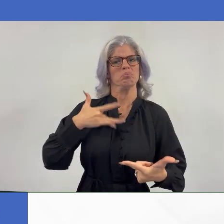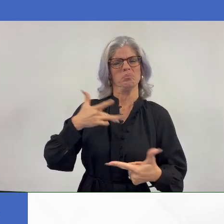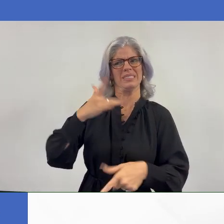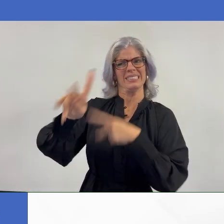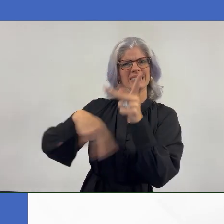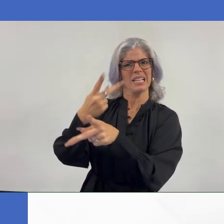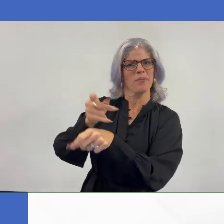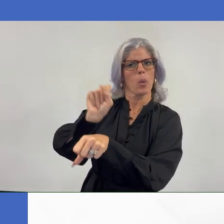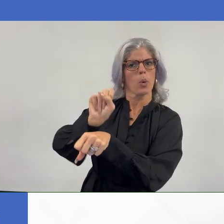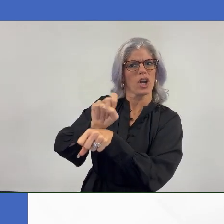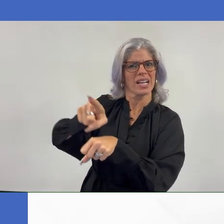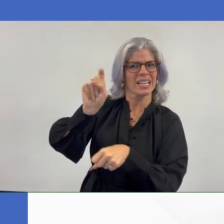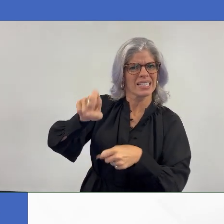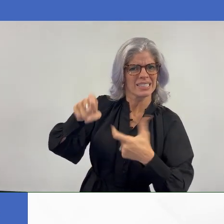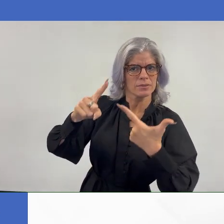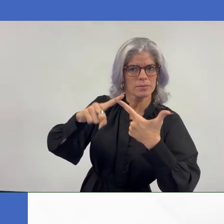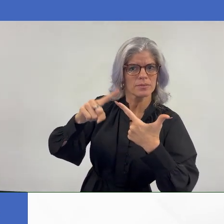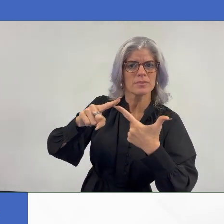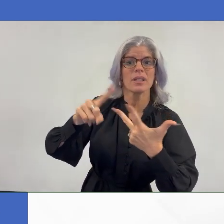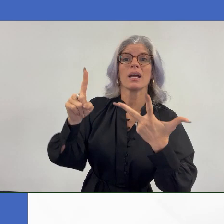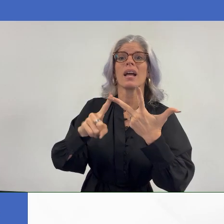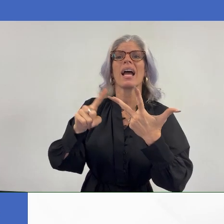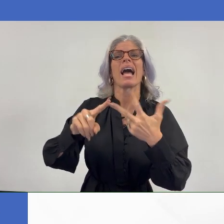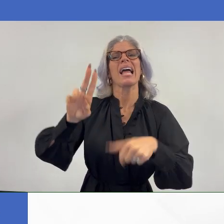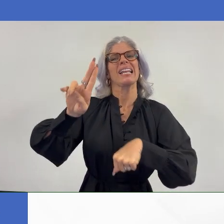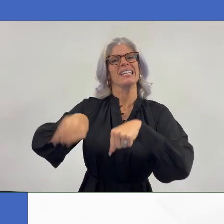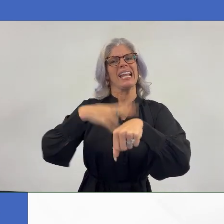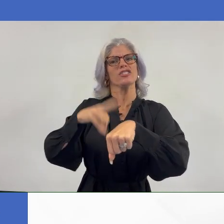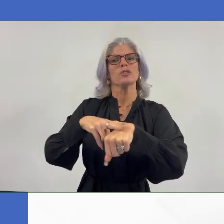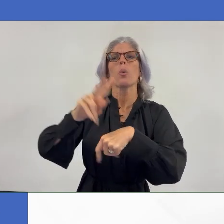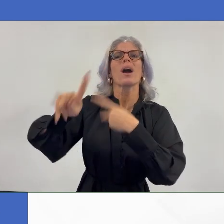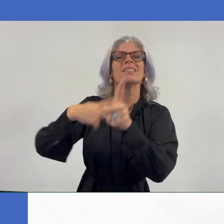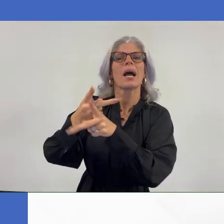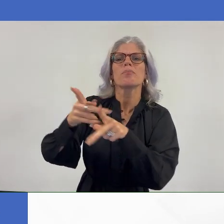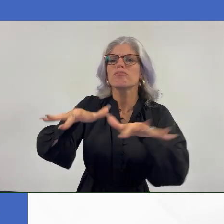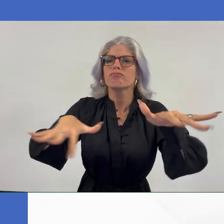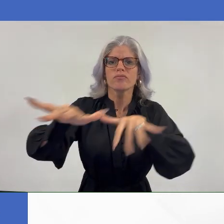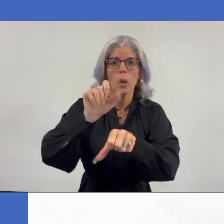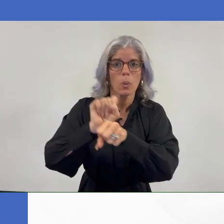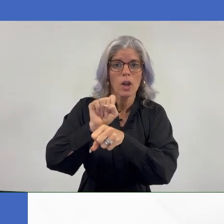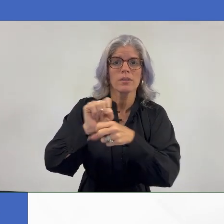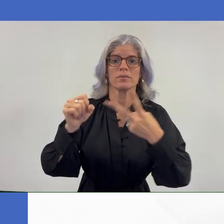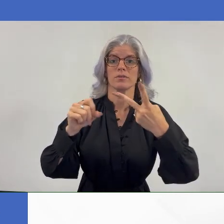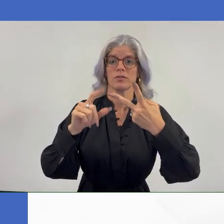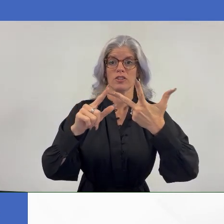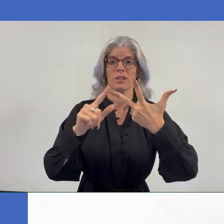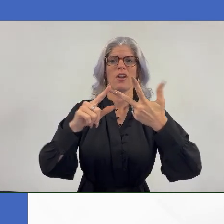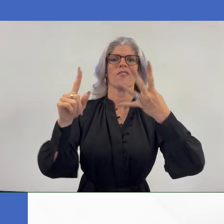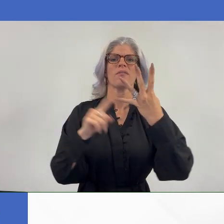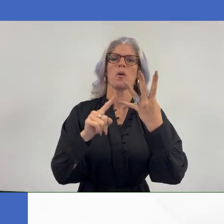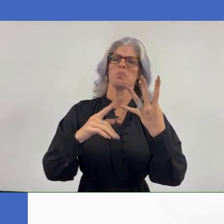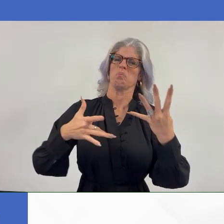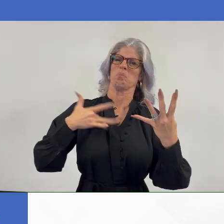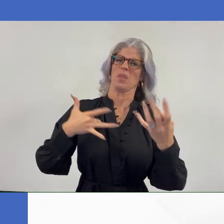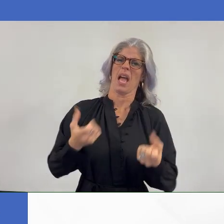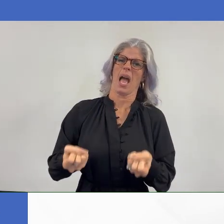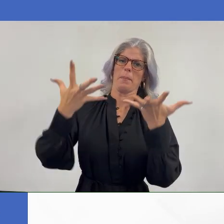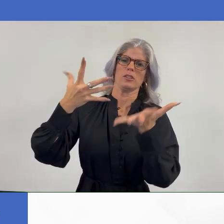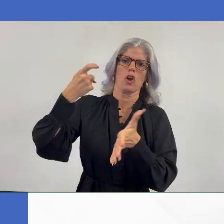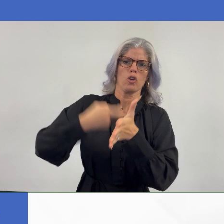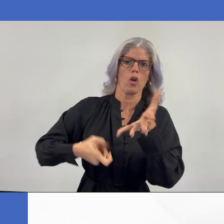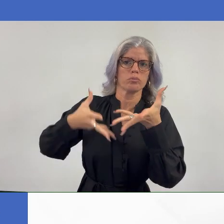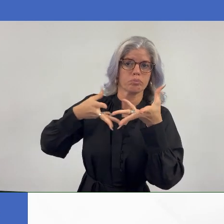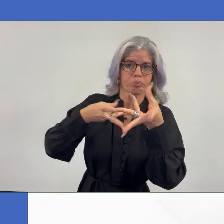desired. So be sure to document the date of your RSM so that you don't miss these important deadlines.